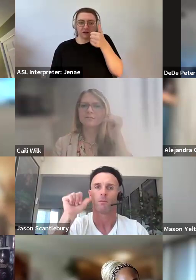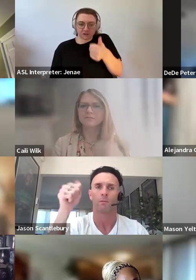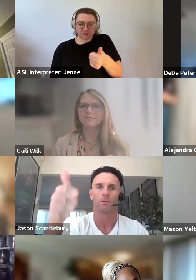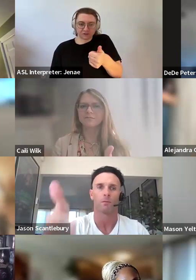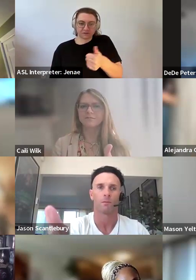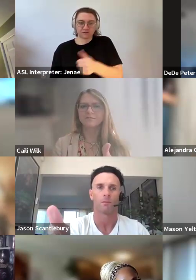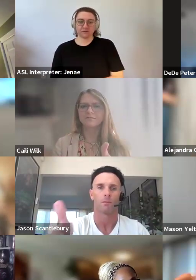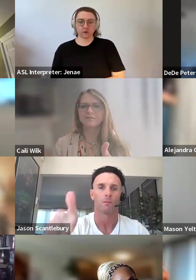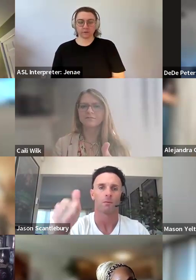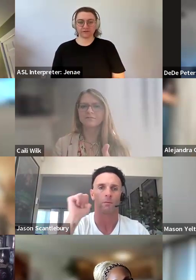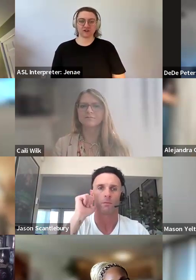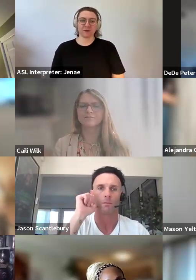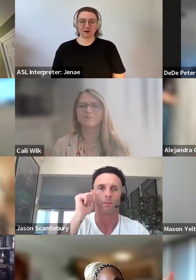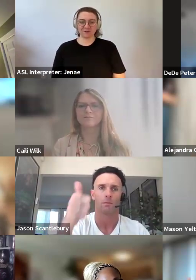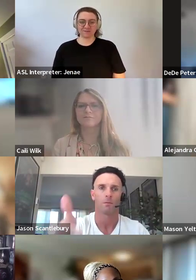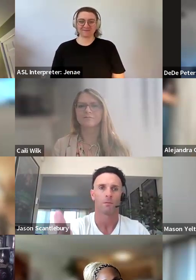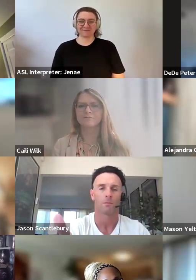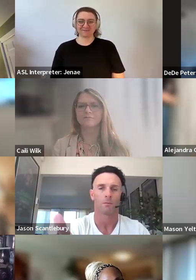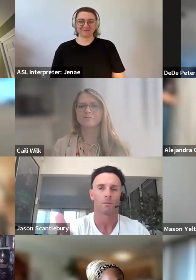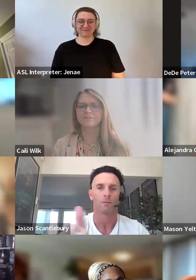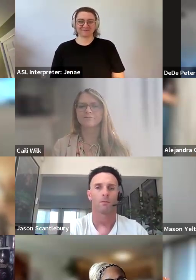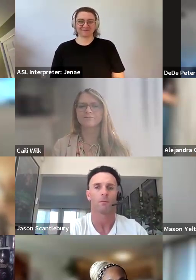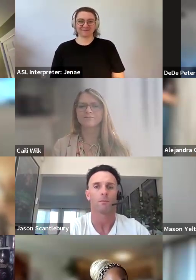and then a brush forward for tomorrow.